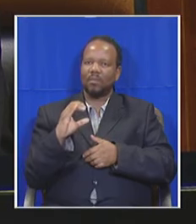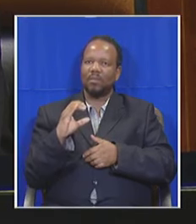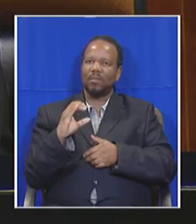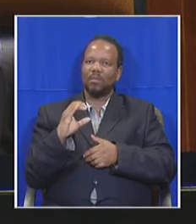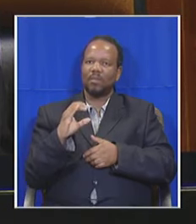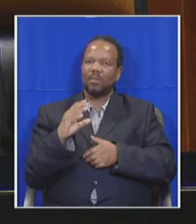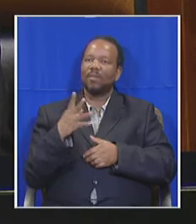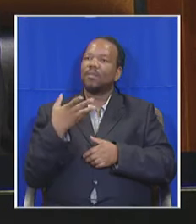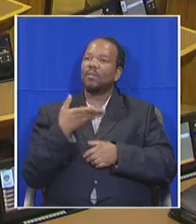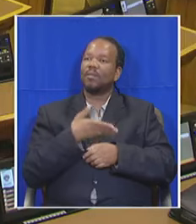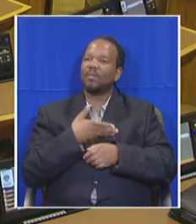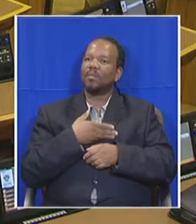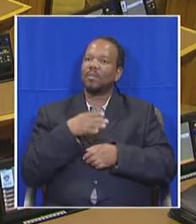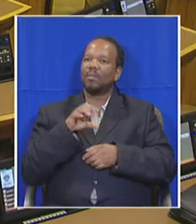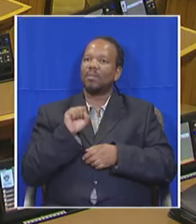Babunchaisa.